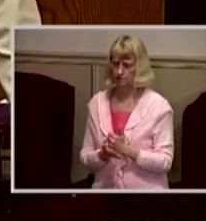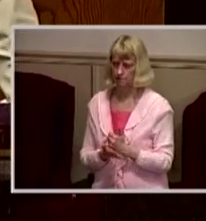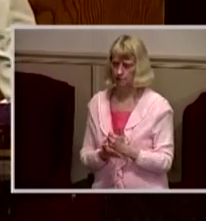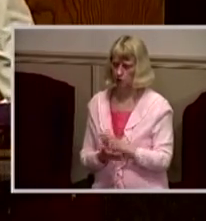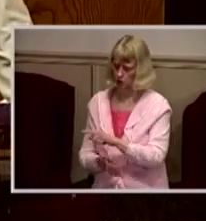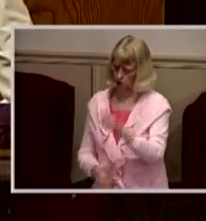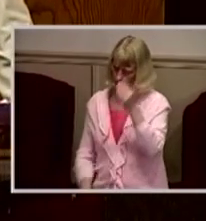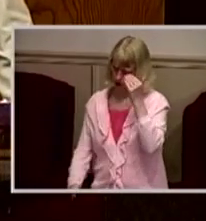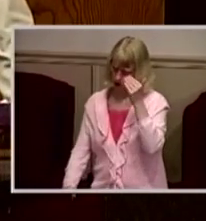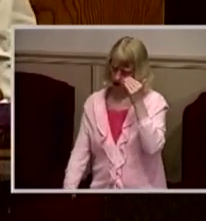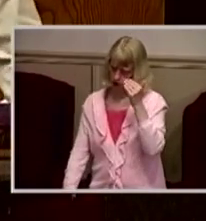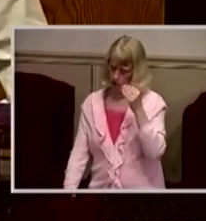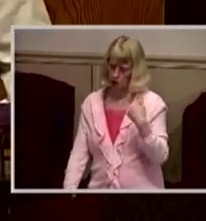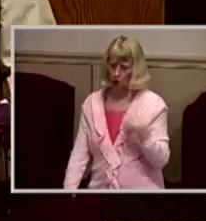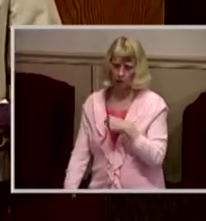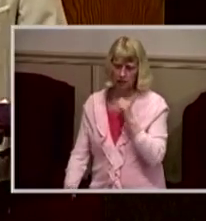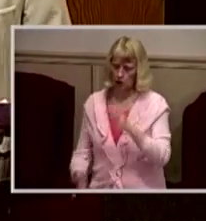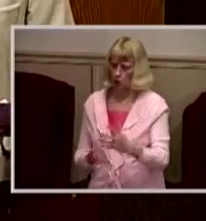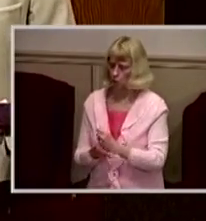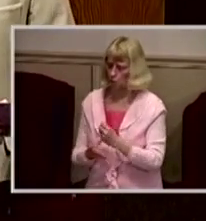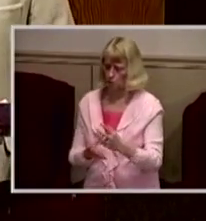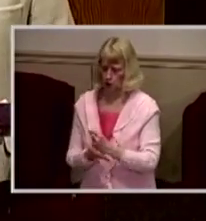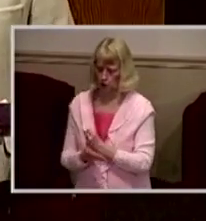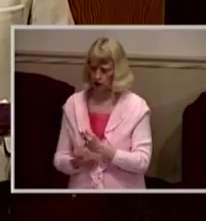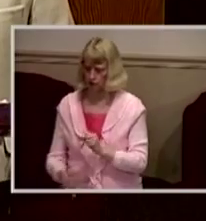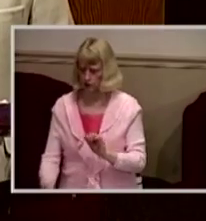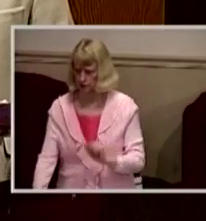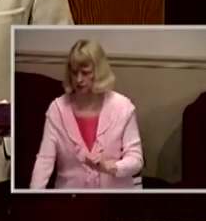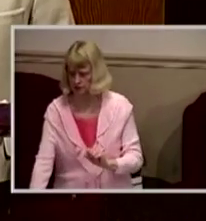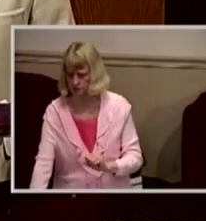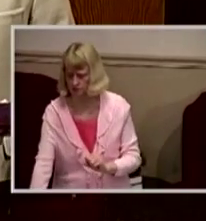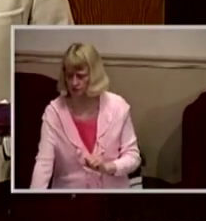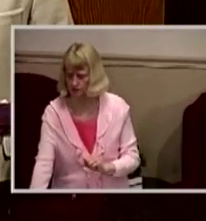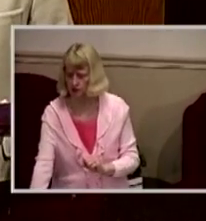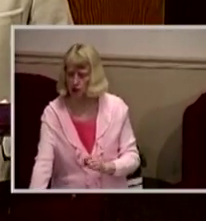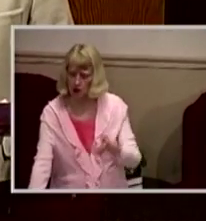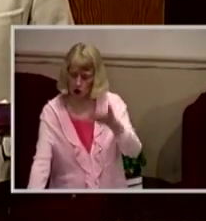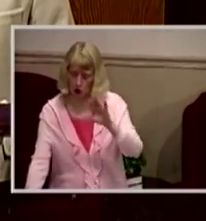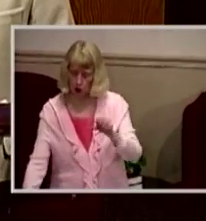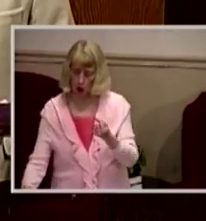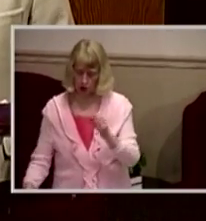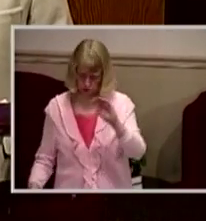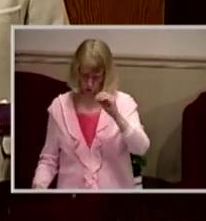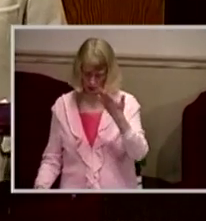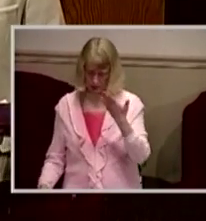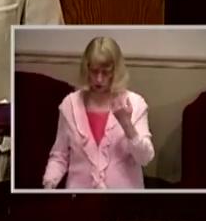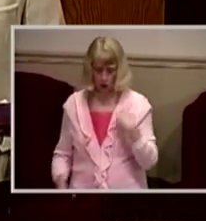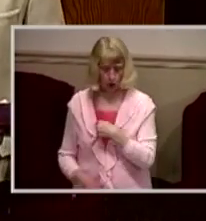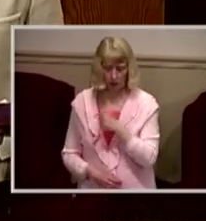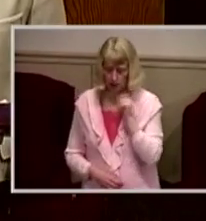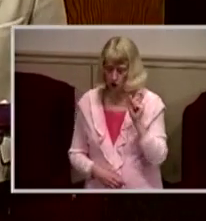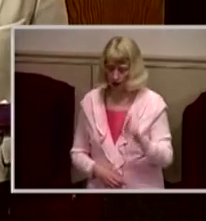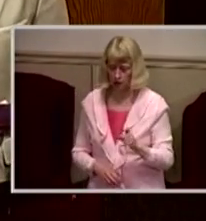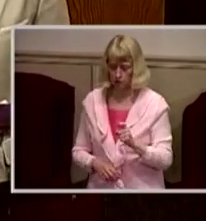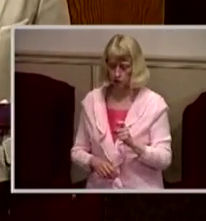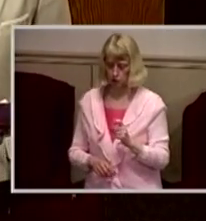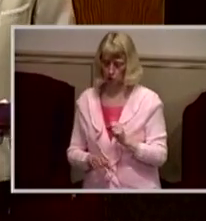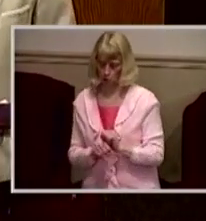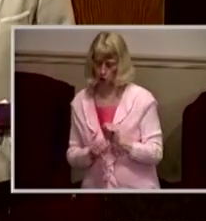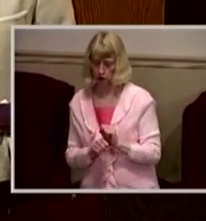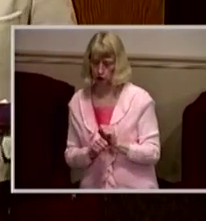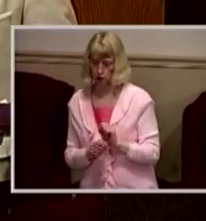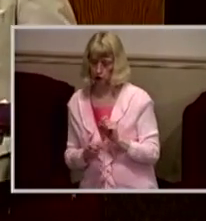know, we don't work for our salvation. It's by God's grace. And we don't have to work to keep our